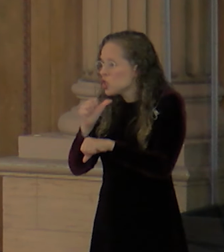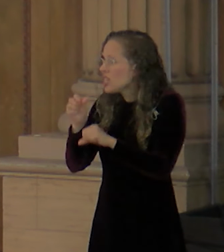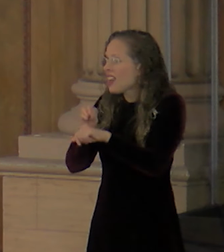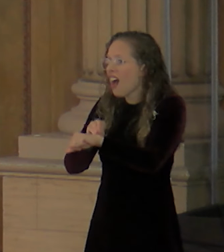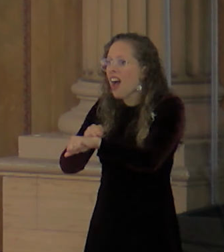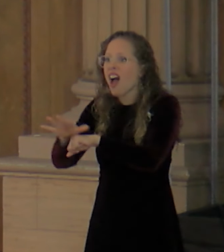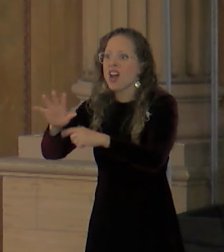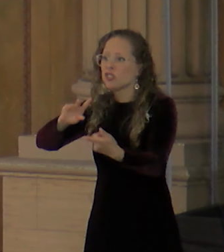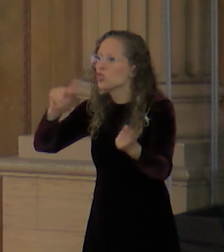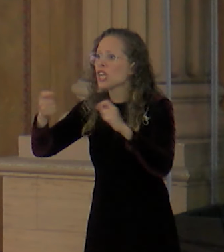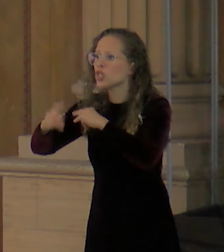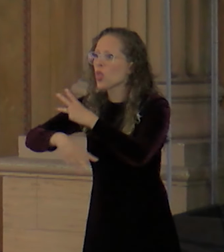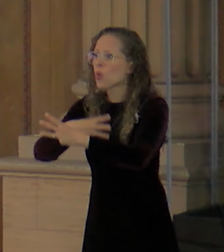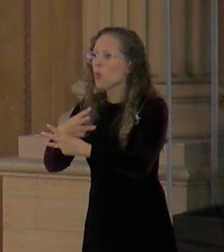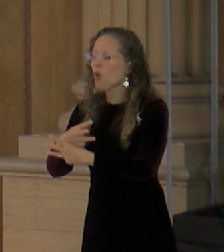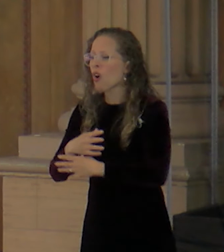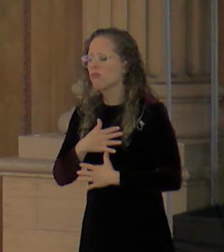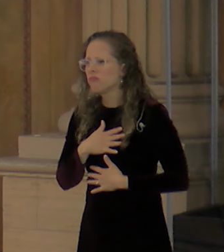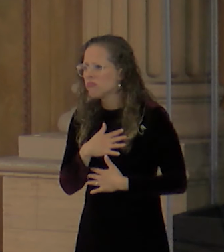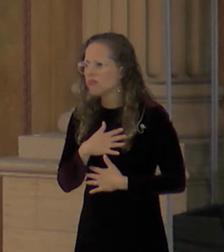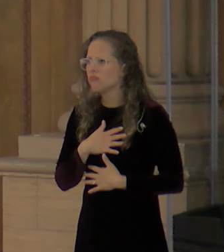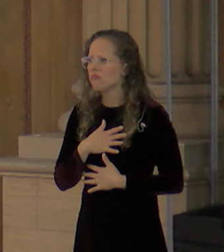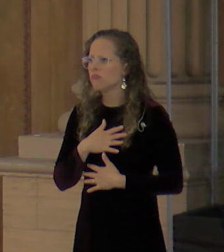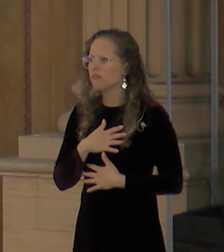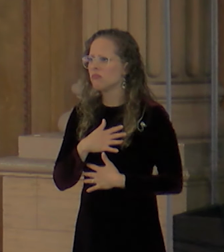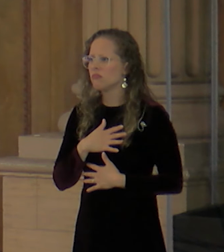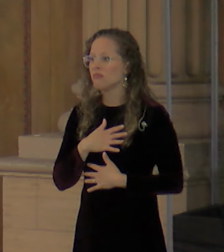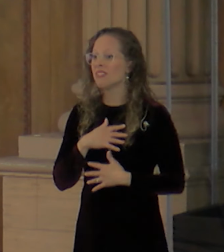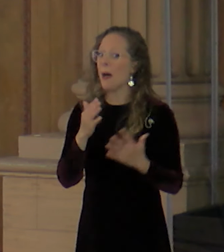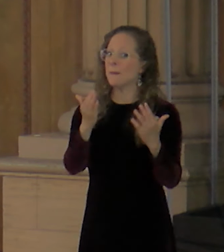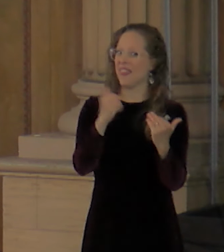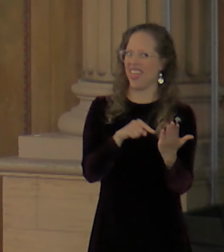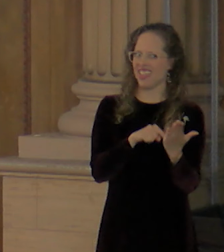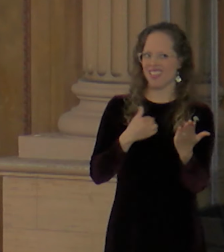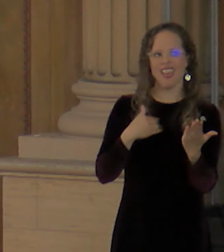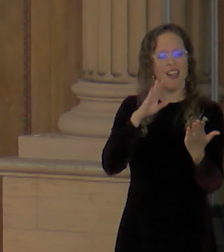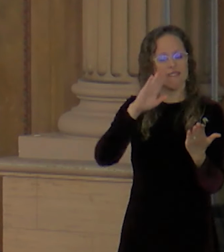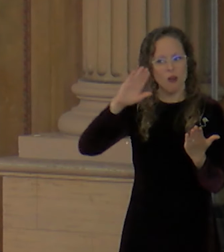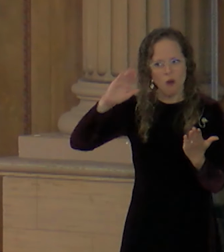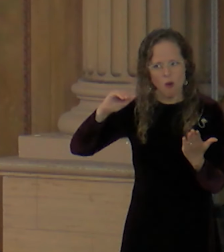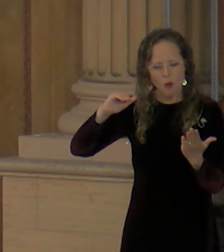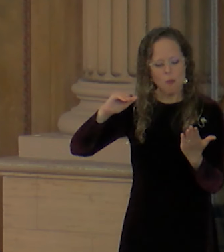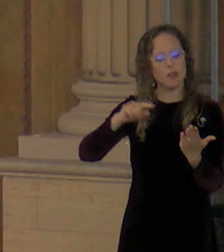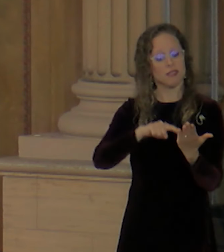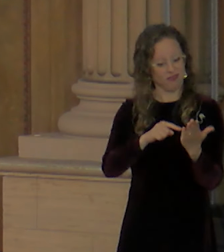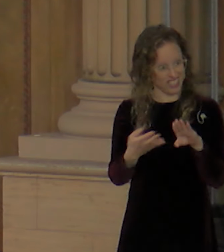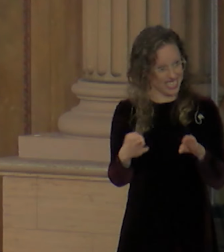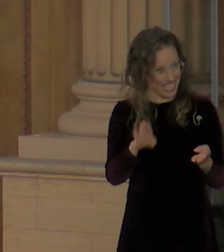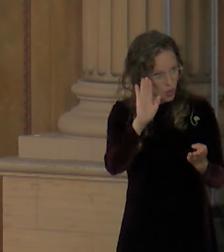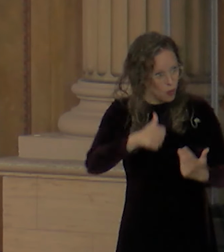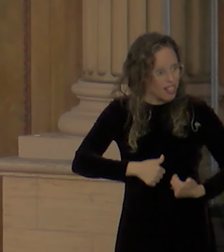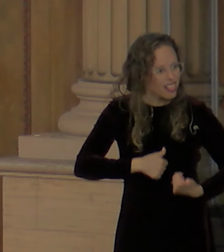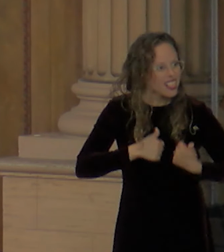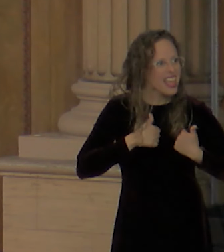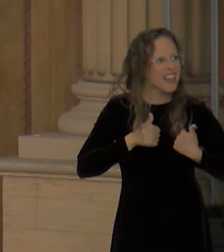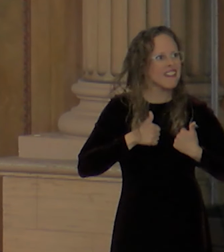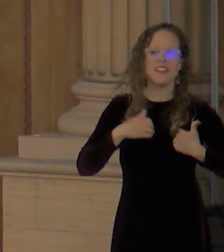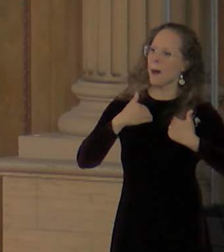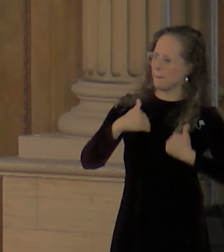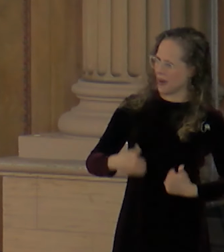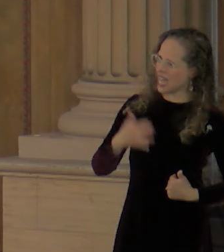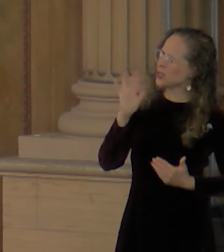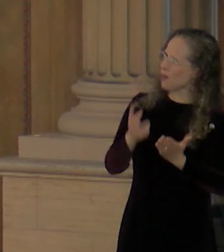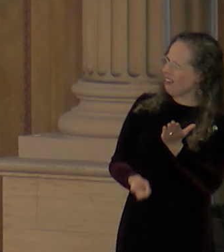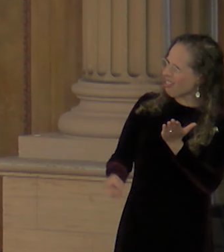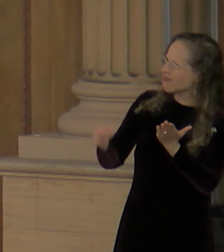fact. But then they start speaking with some hope. Your dead shall live, their bodies shall rise. You who dwell in the dust, awake and